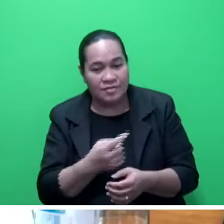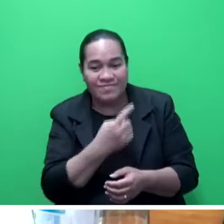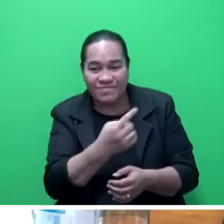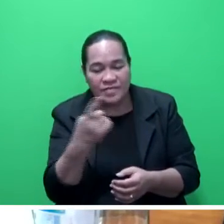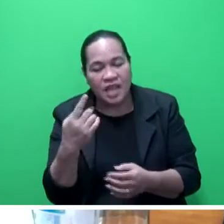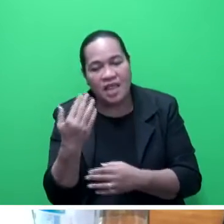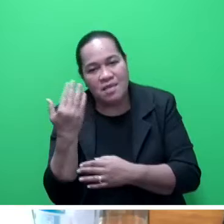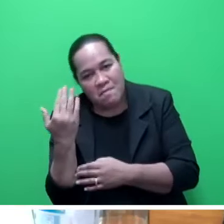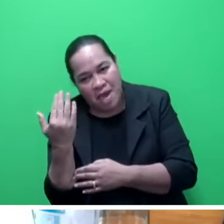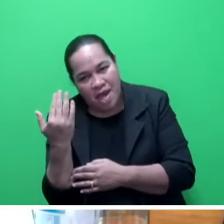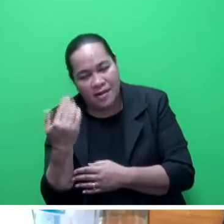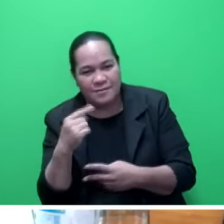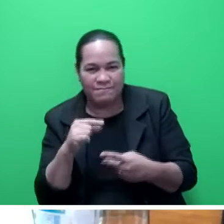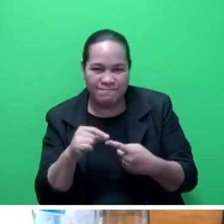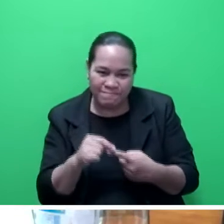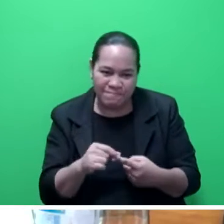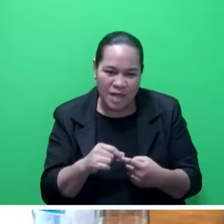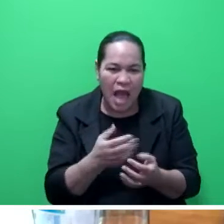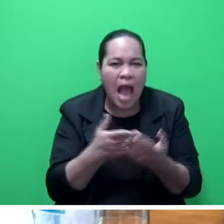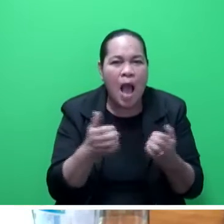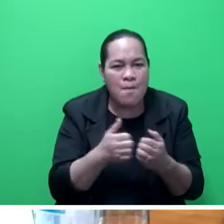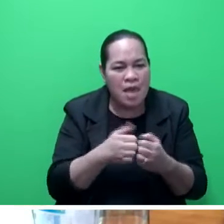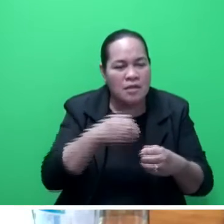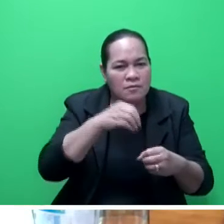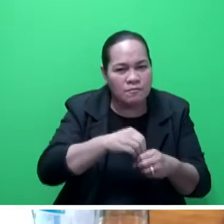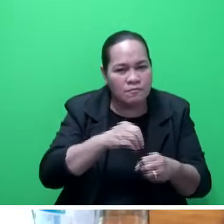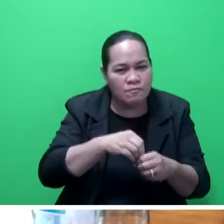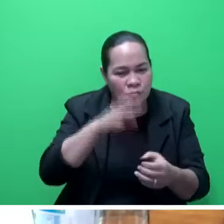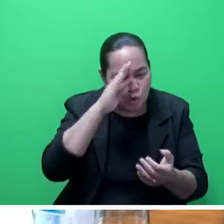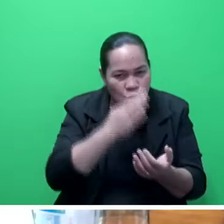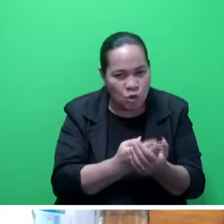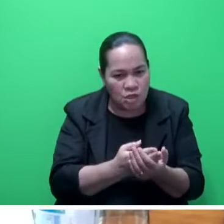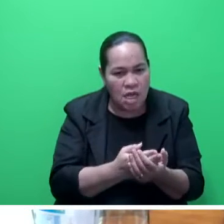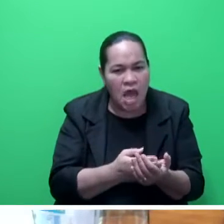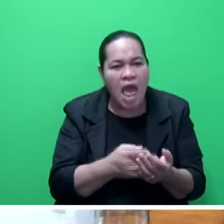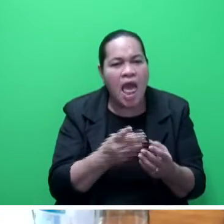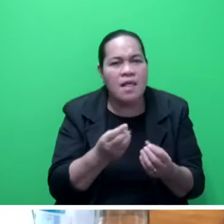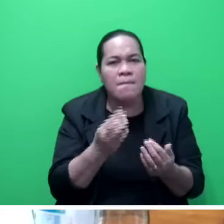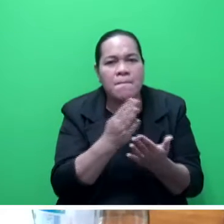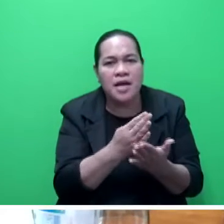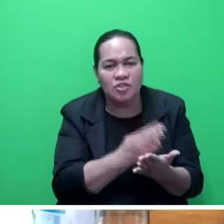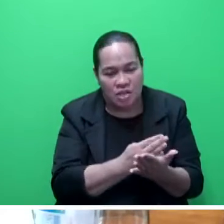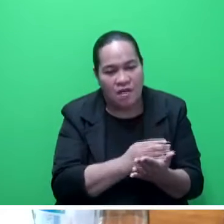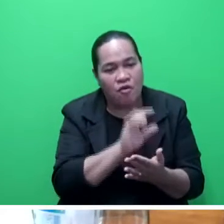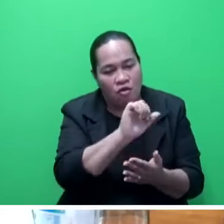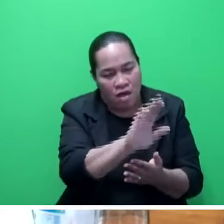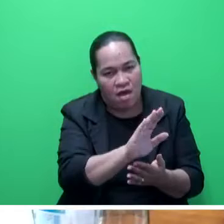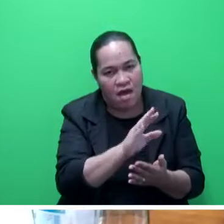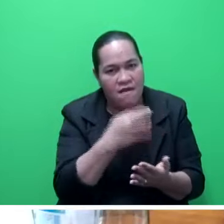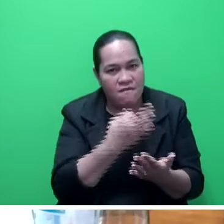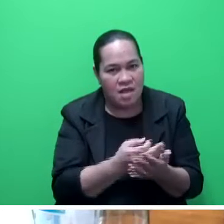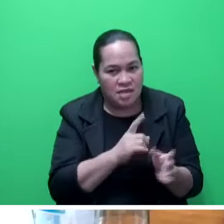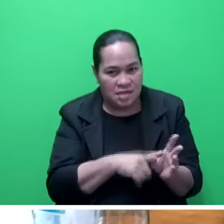factors, including students' role in the previous term and the budget allocations provided for that financial year.